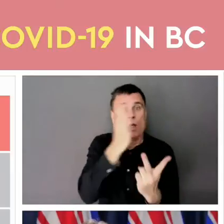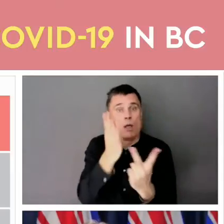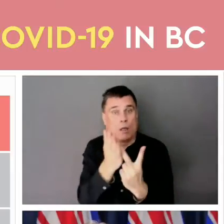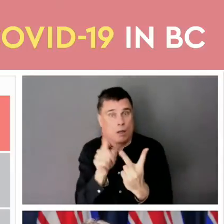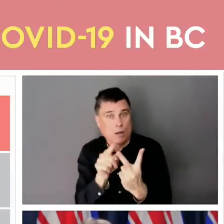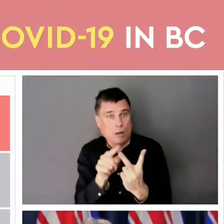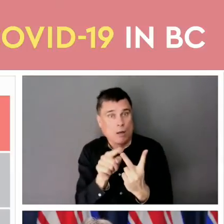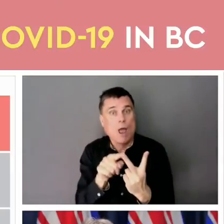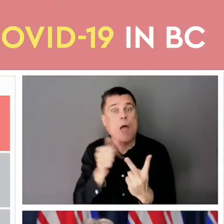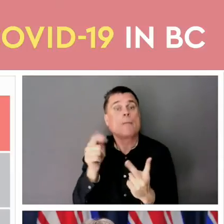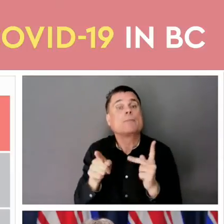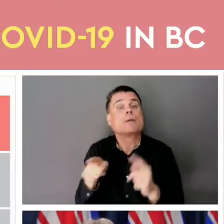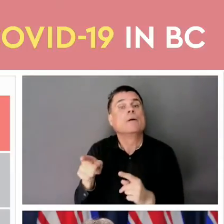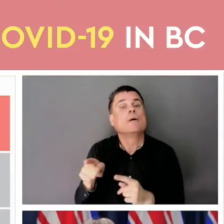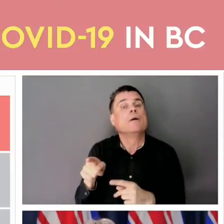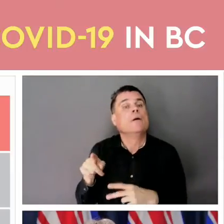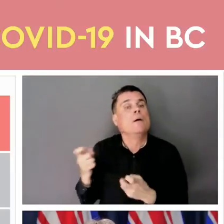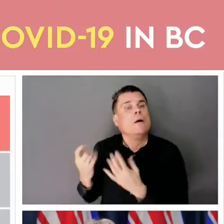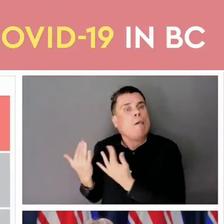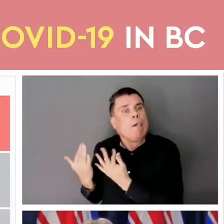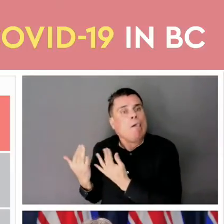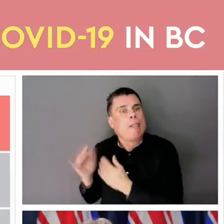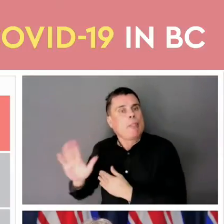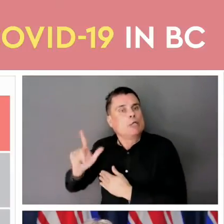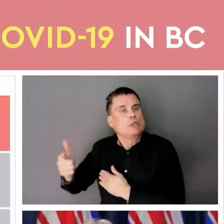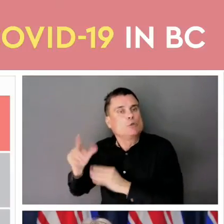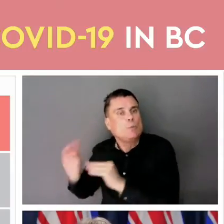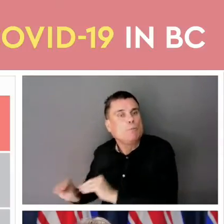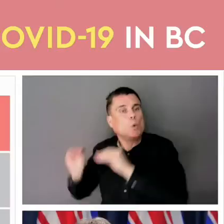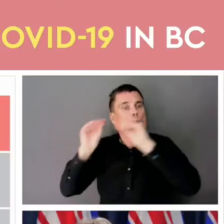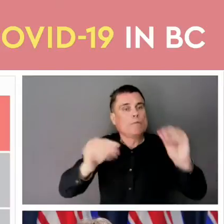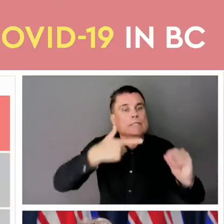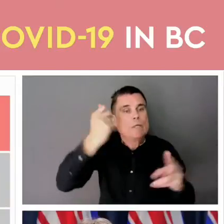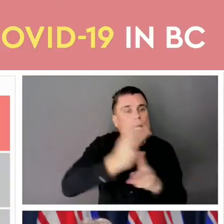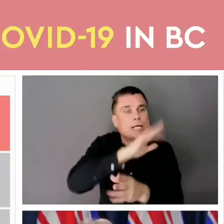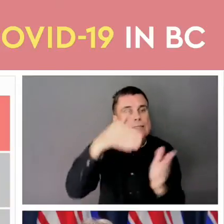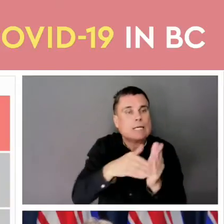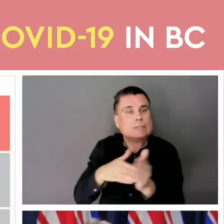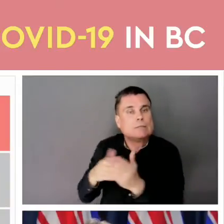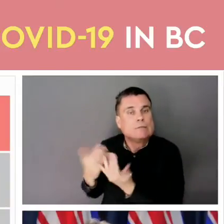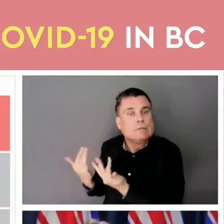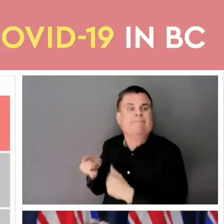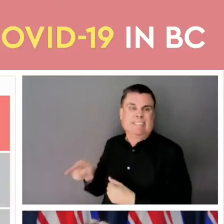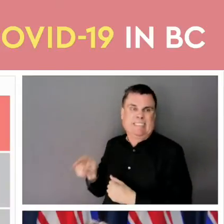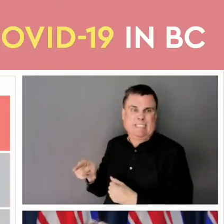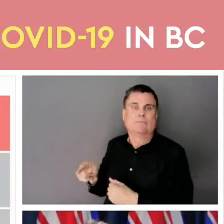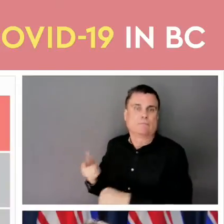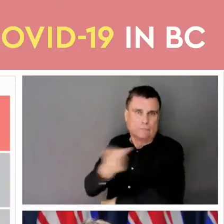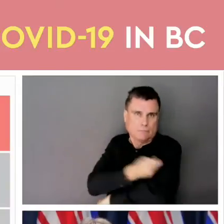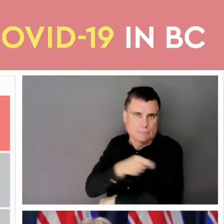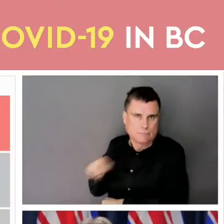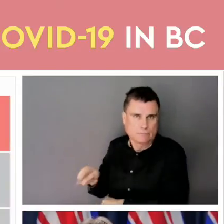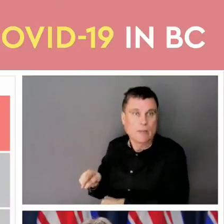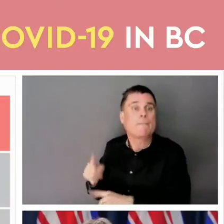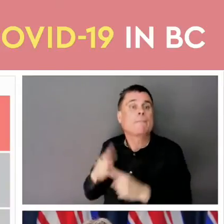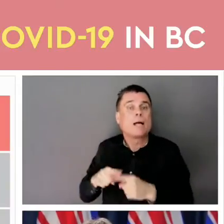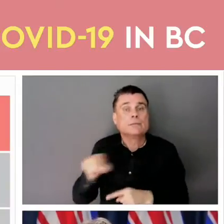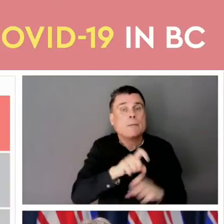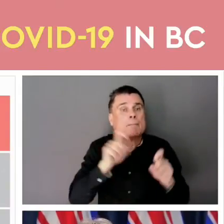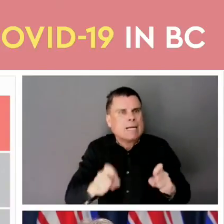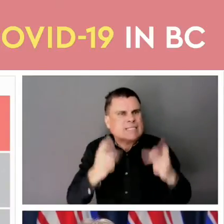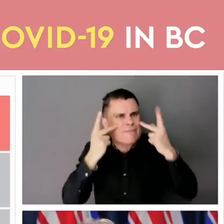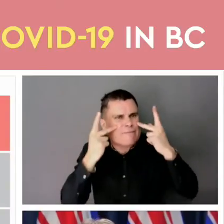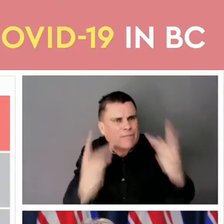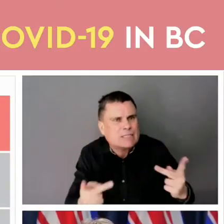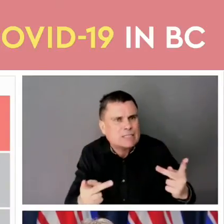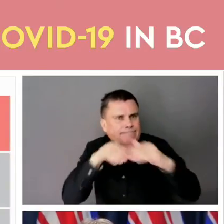care, and essential visitors who are coming into our long-term care homes, our assisted living homes, to actually